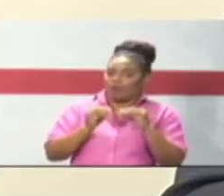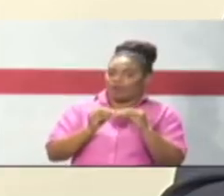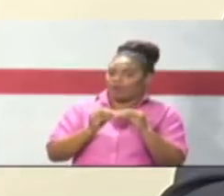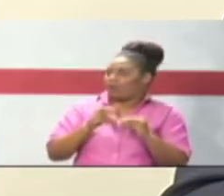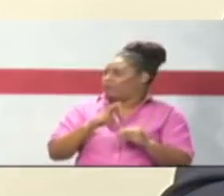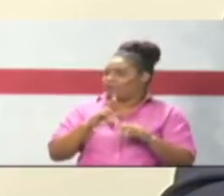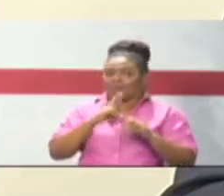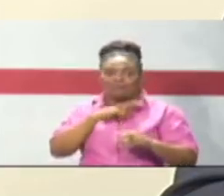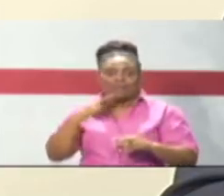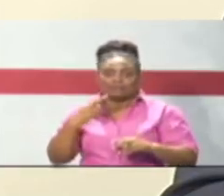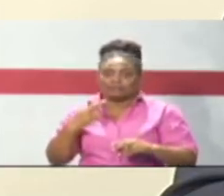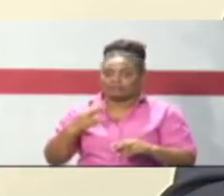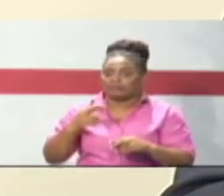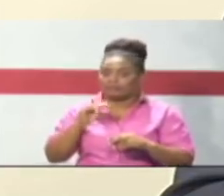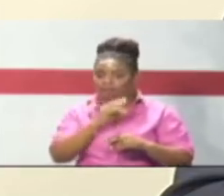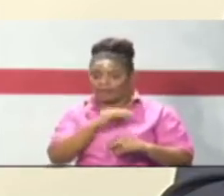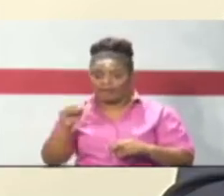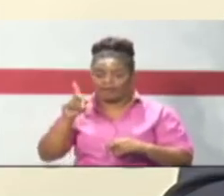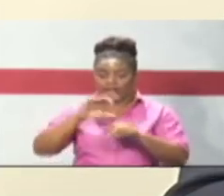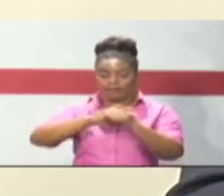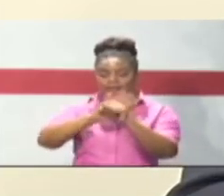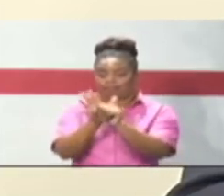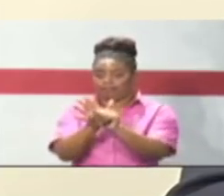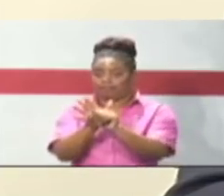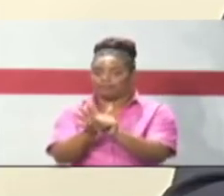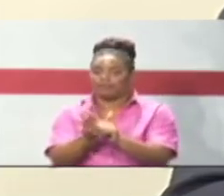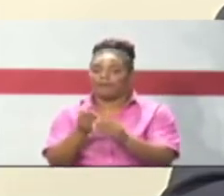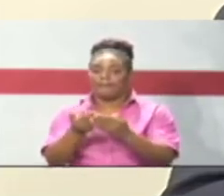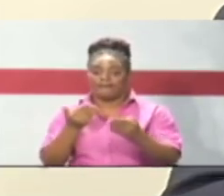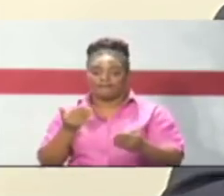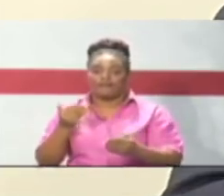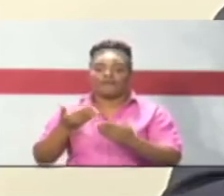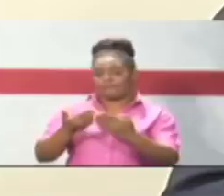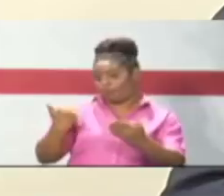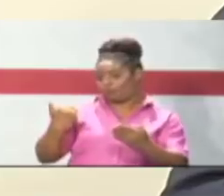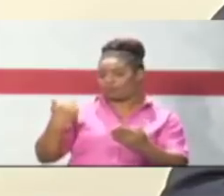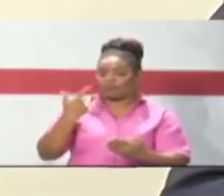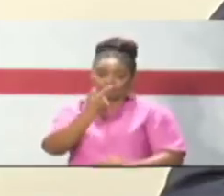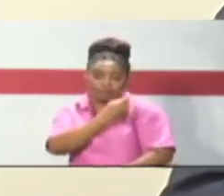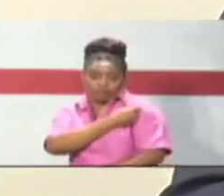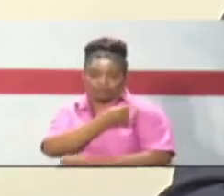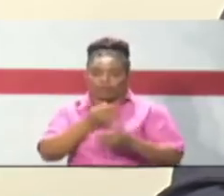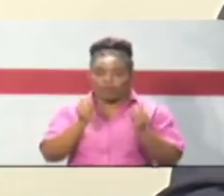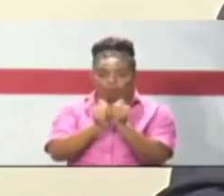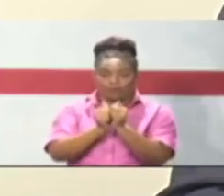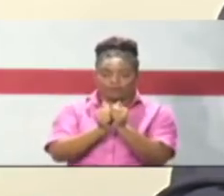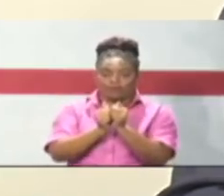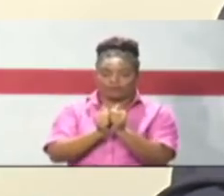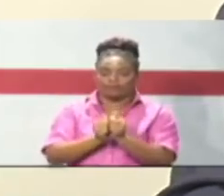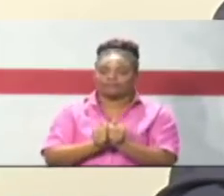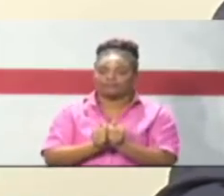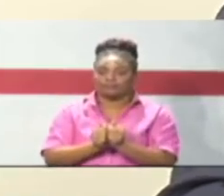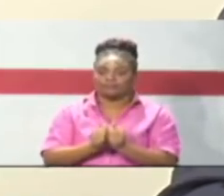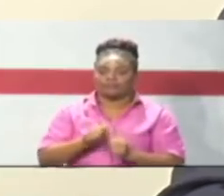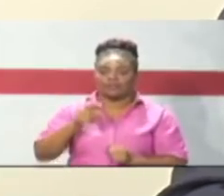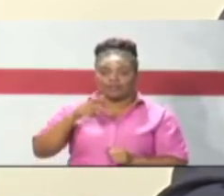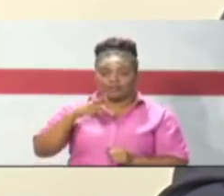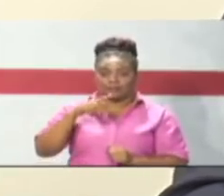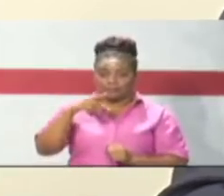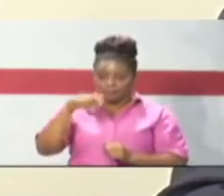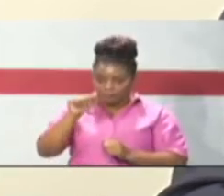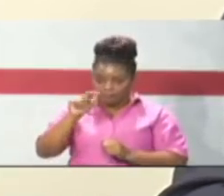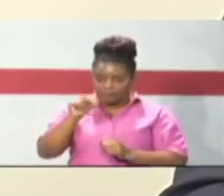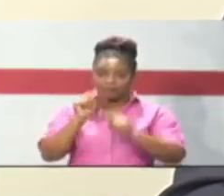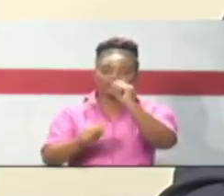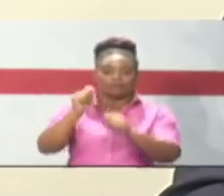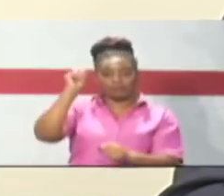And when we had our vaccination drive with Pantrinbago on Sunday, 2 teachers were there, and they came